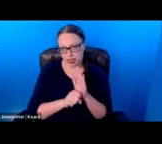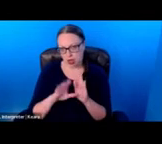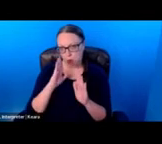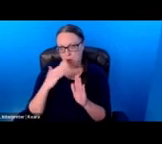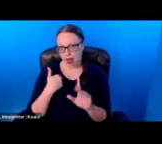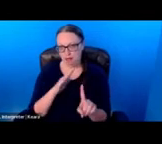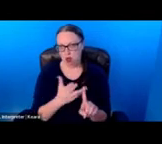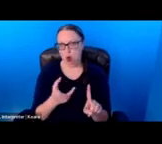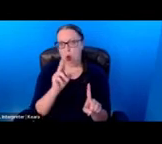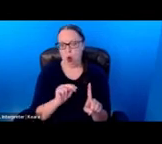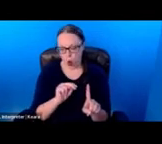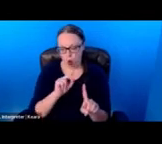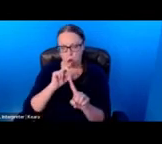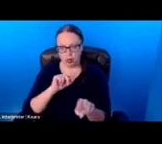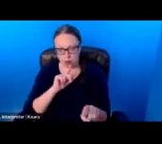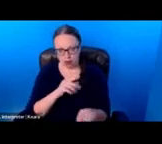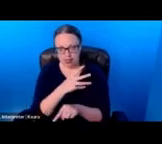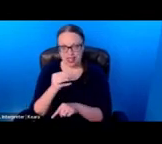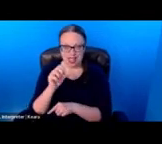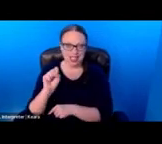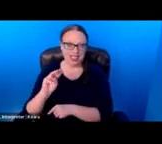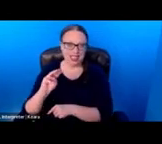unique survey responses and sample sizes.